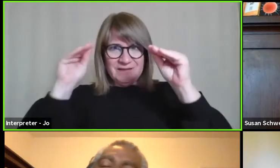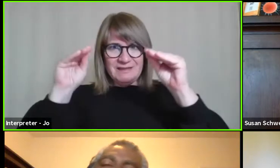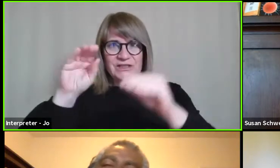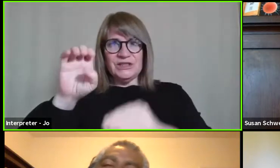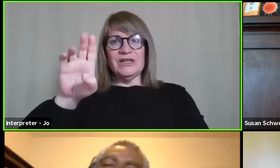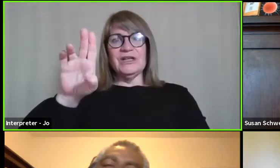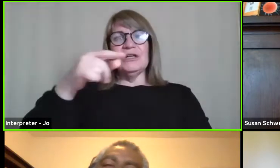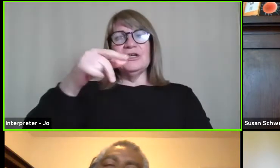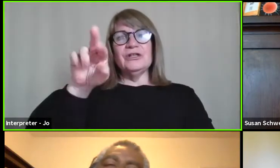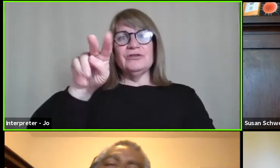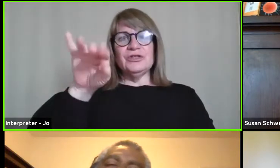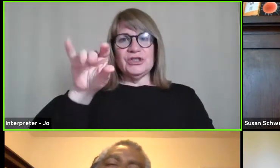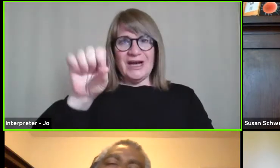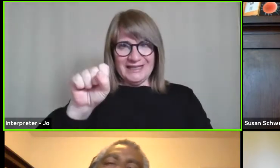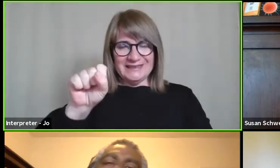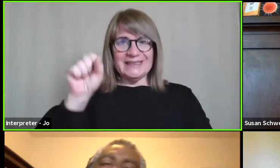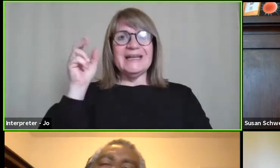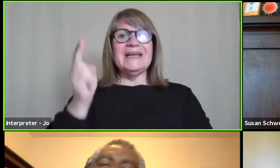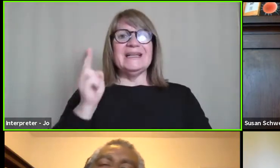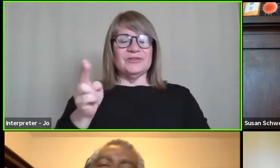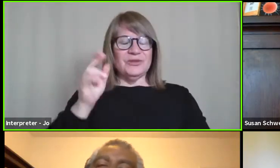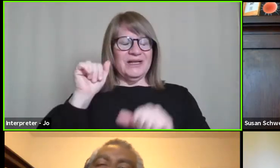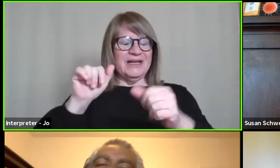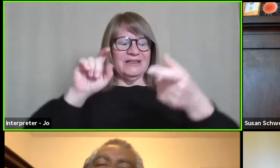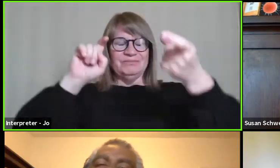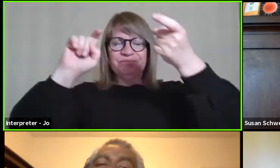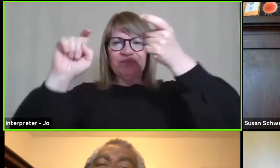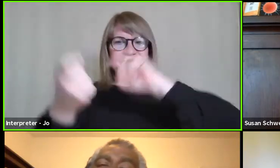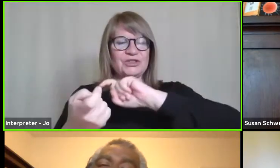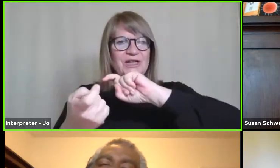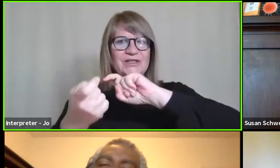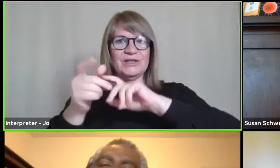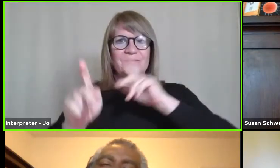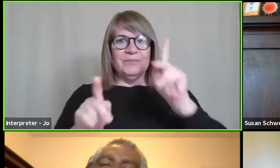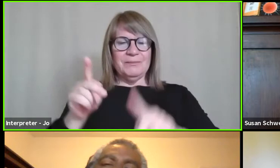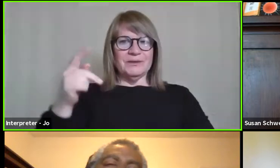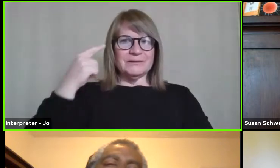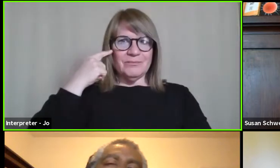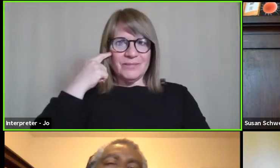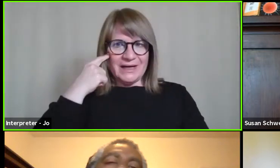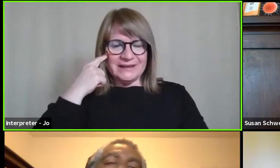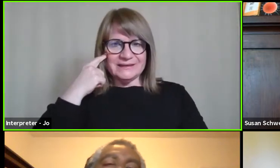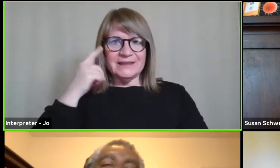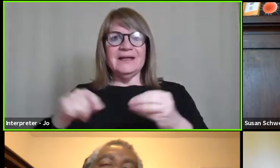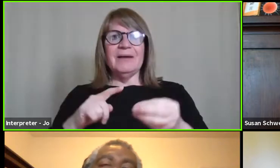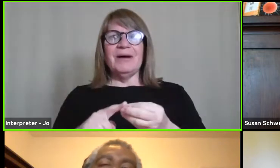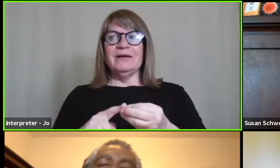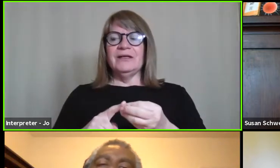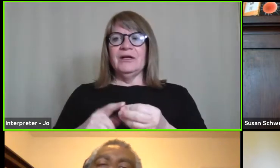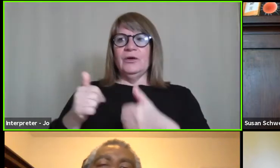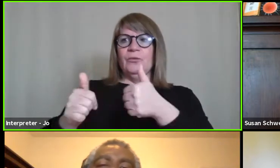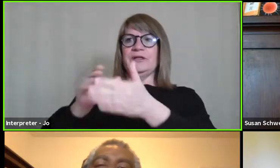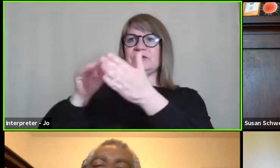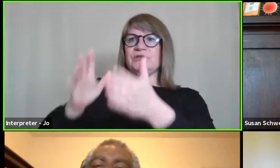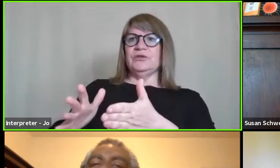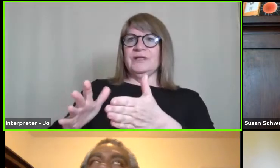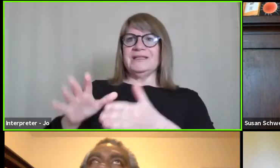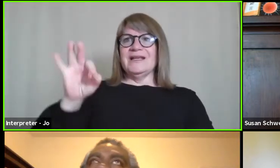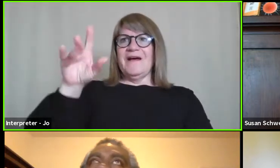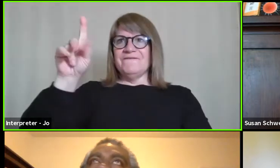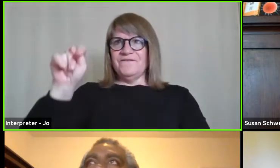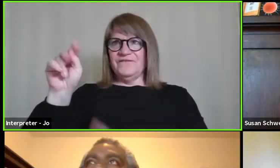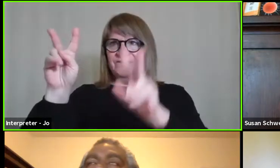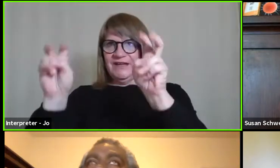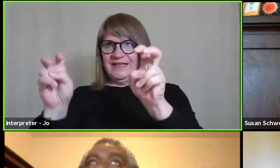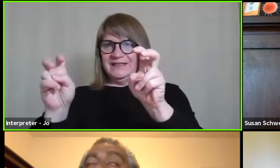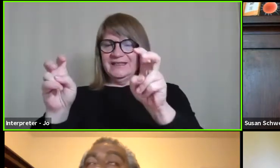educators and administrators habits of mind about which students are fundamentally fit and which students fundamentally aren't there are a number of ways in which